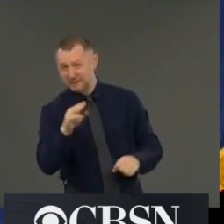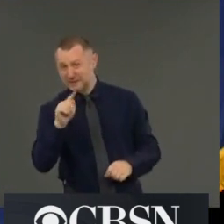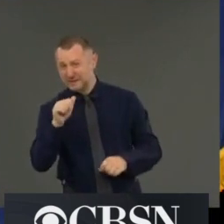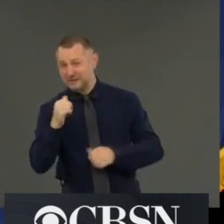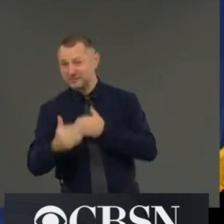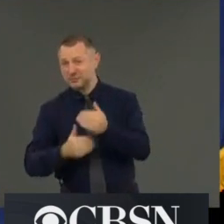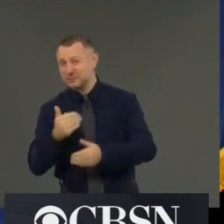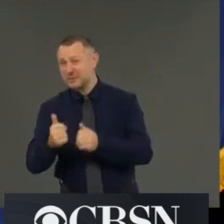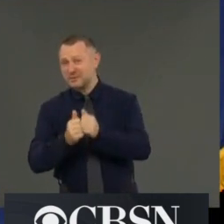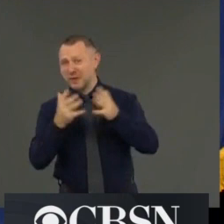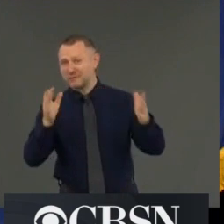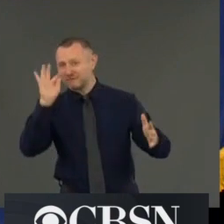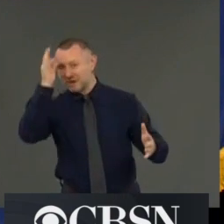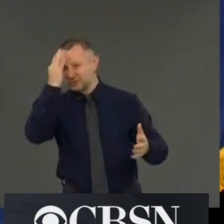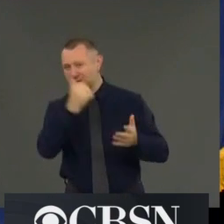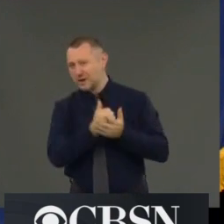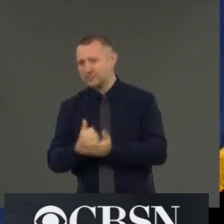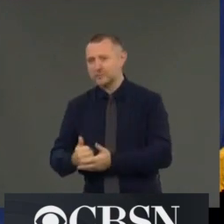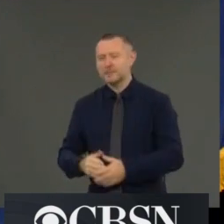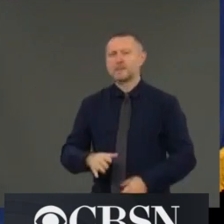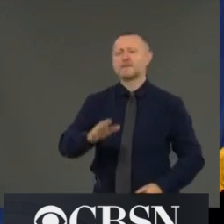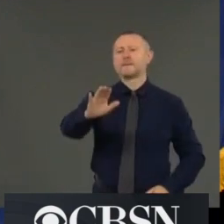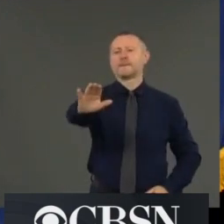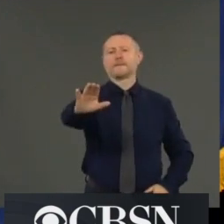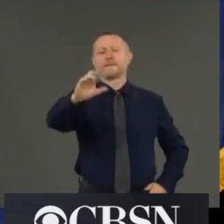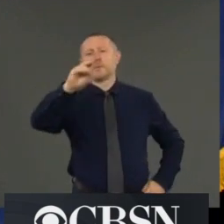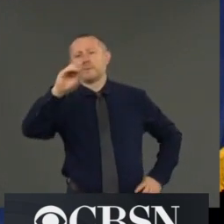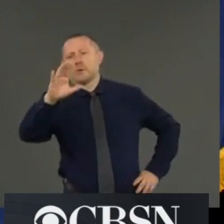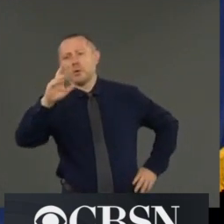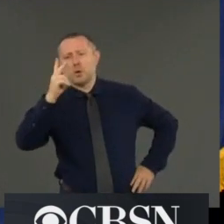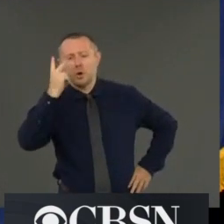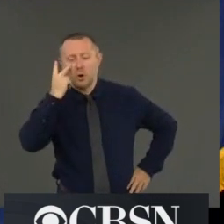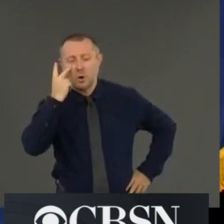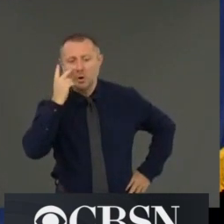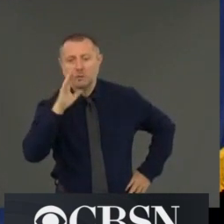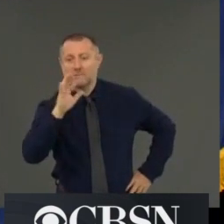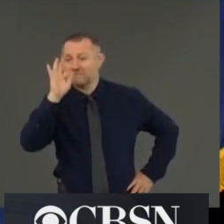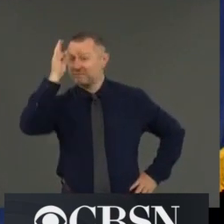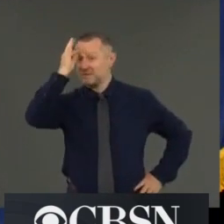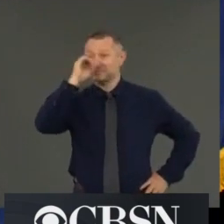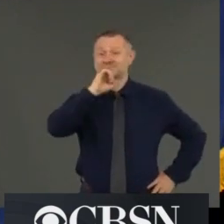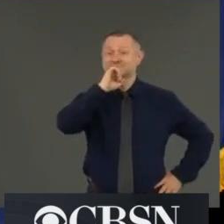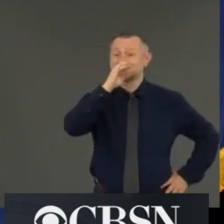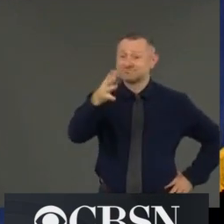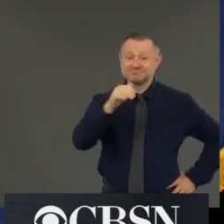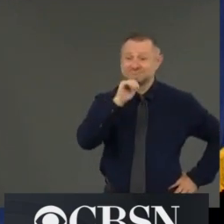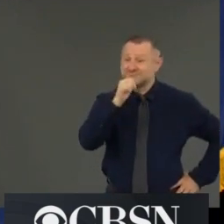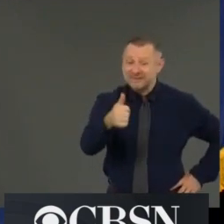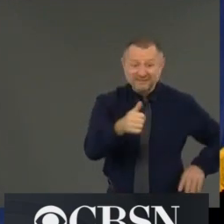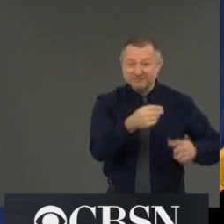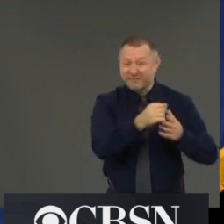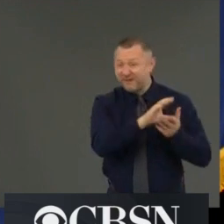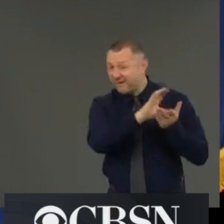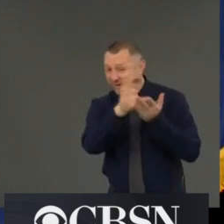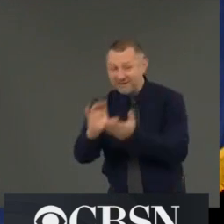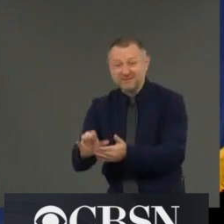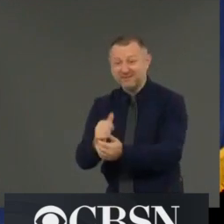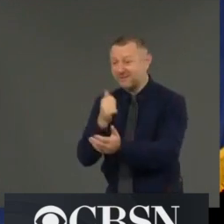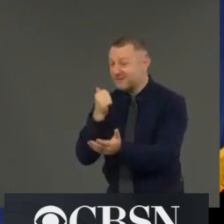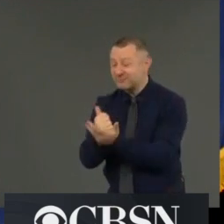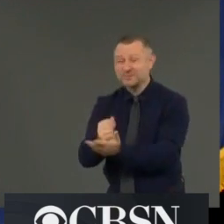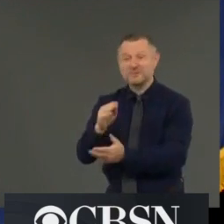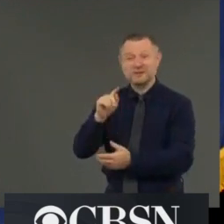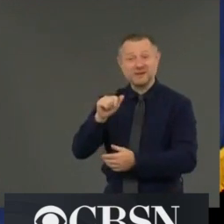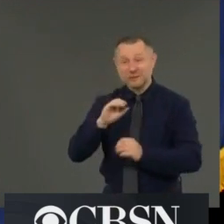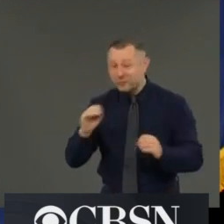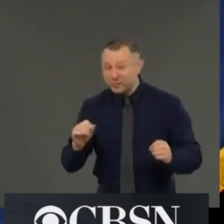look, if the federal government does not provide assistance to the MTA, to the state,